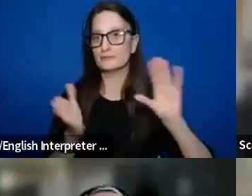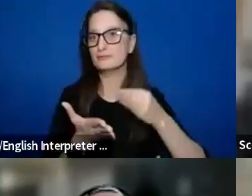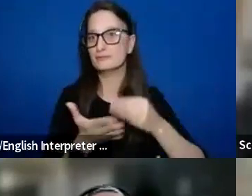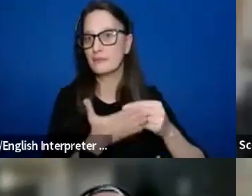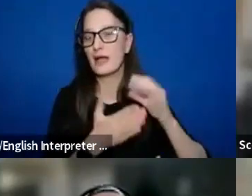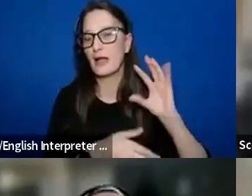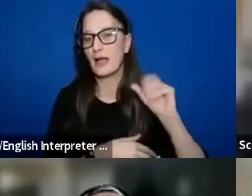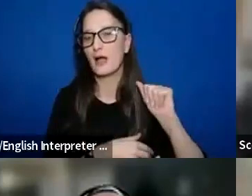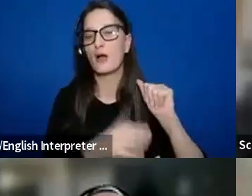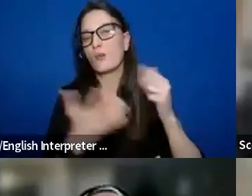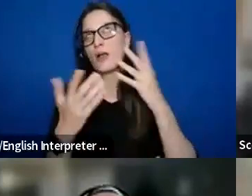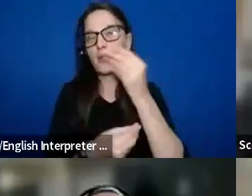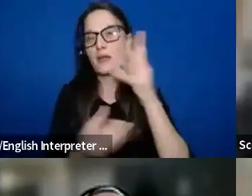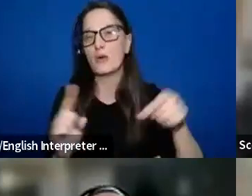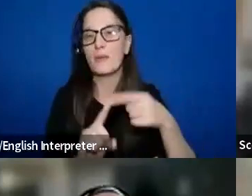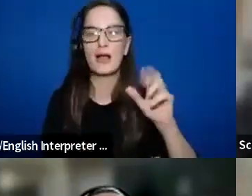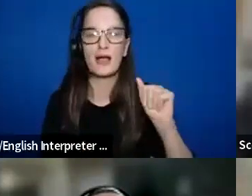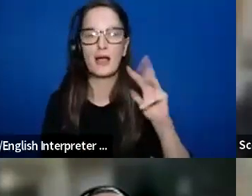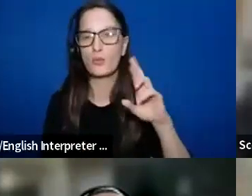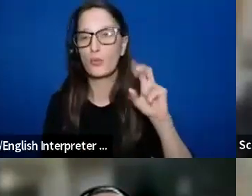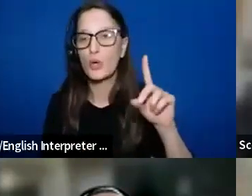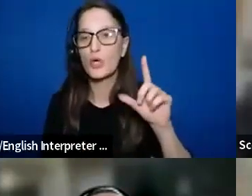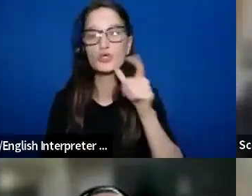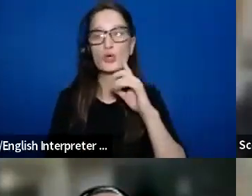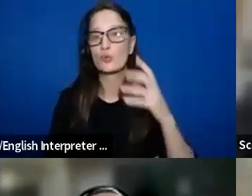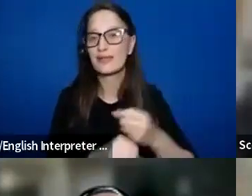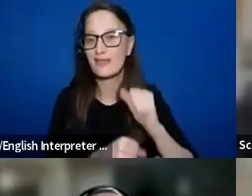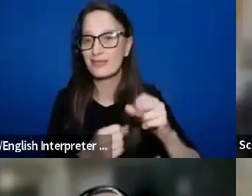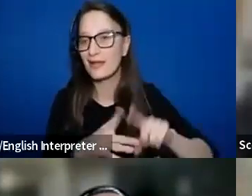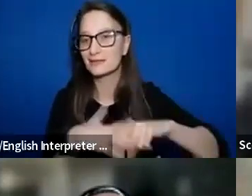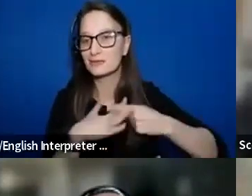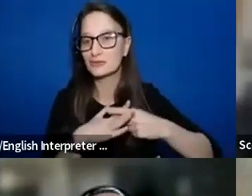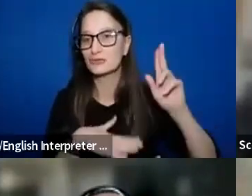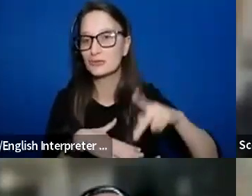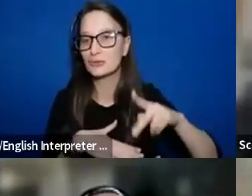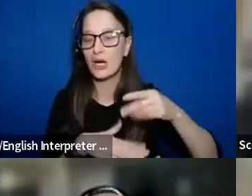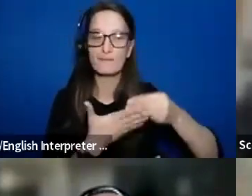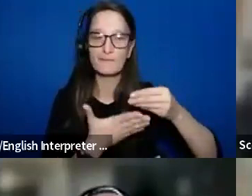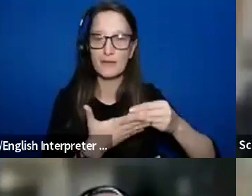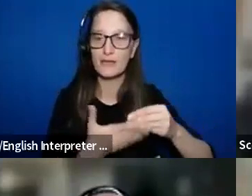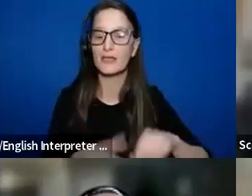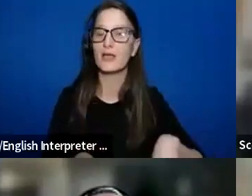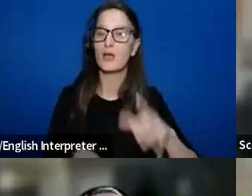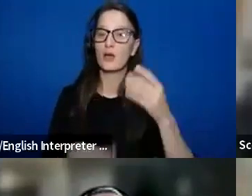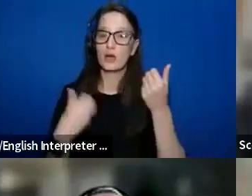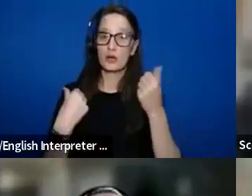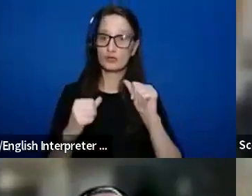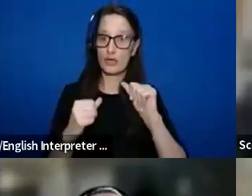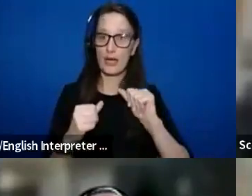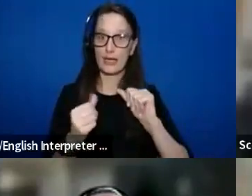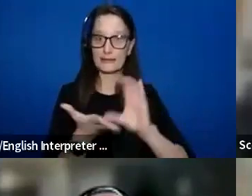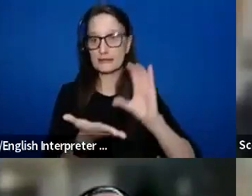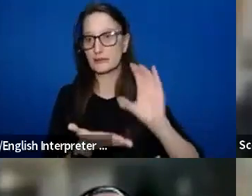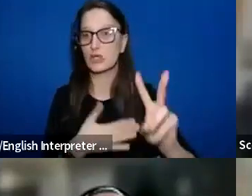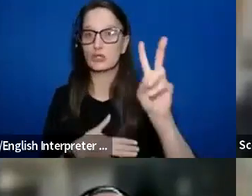be receiving the startup funding. And again, we're looking at administering $2 million worth of startup funds to